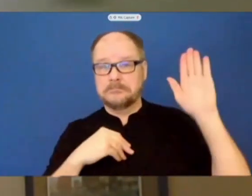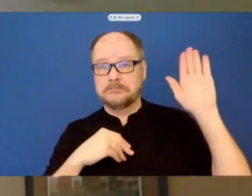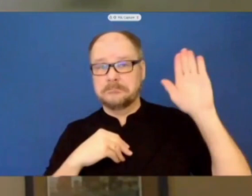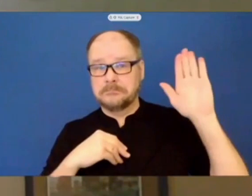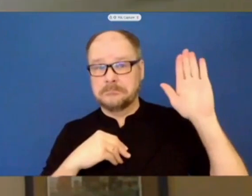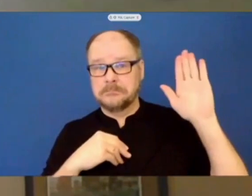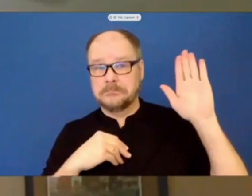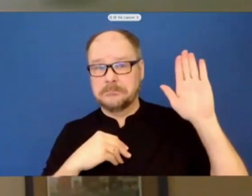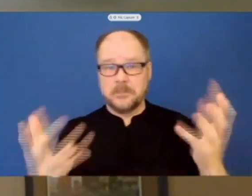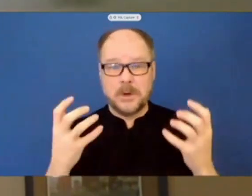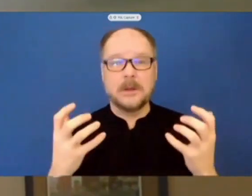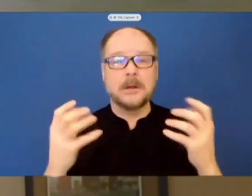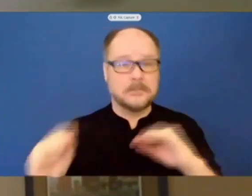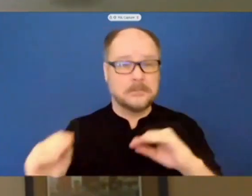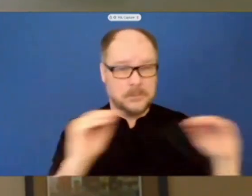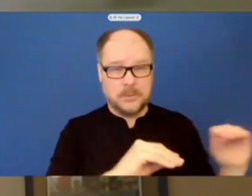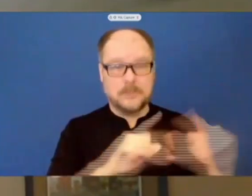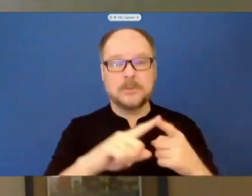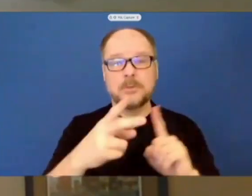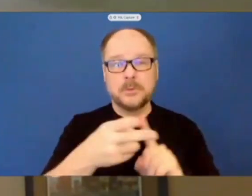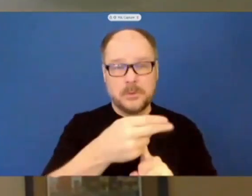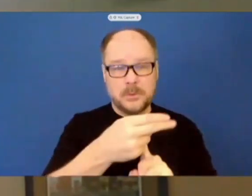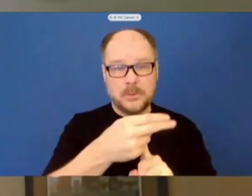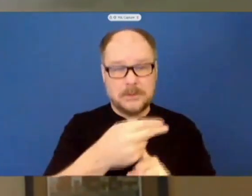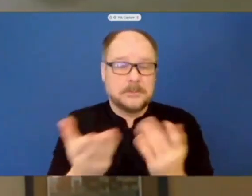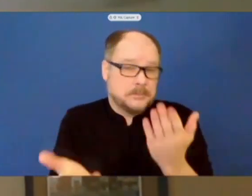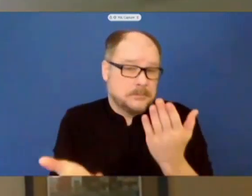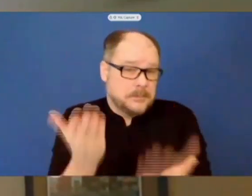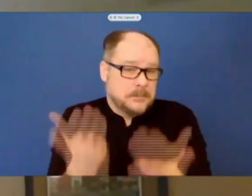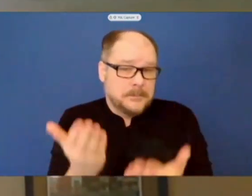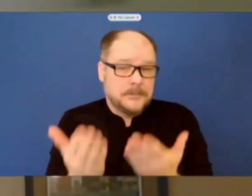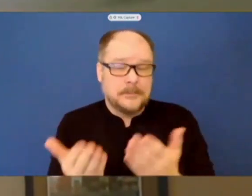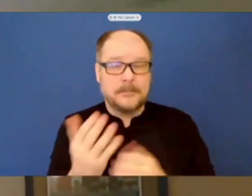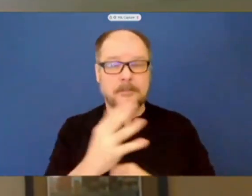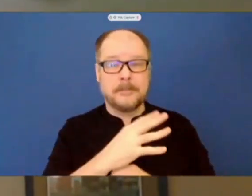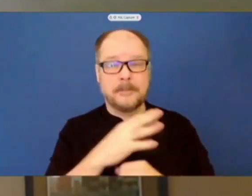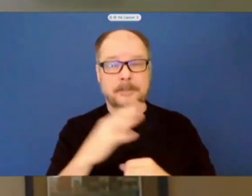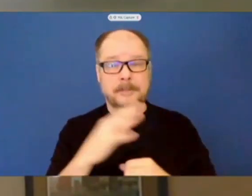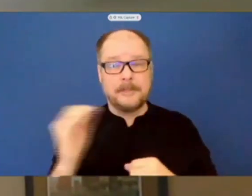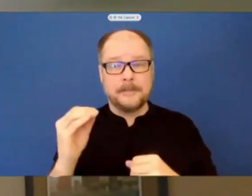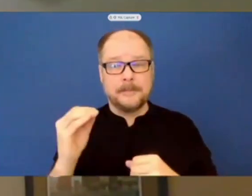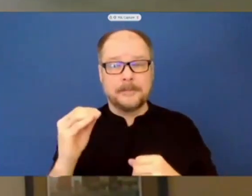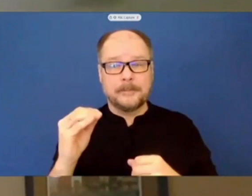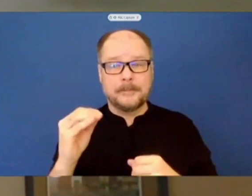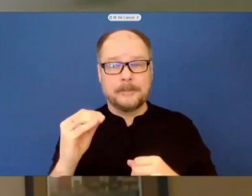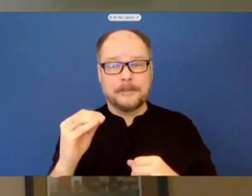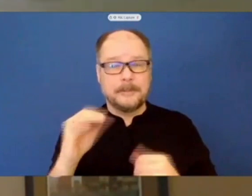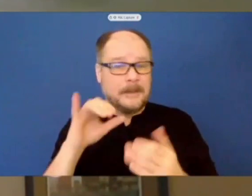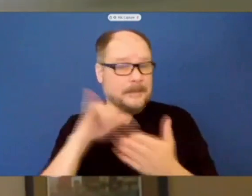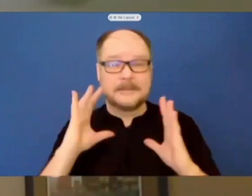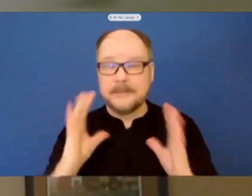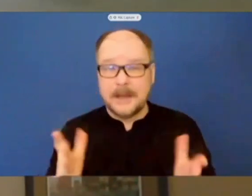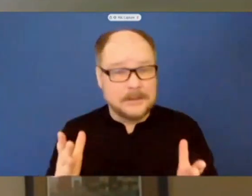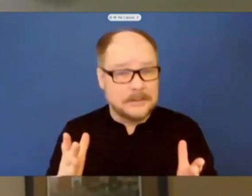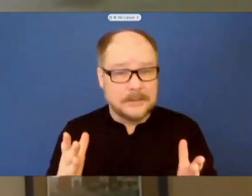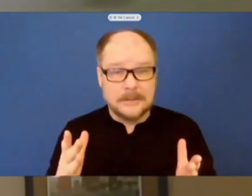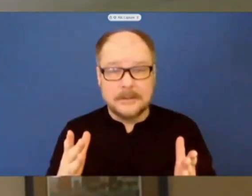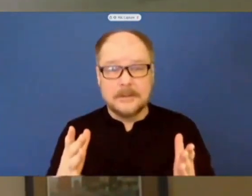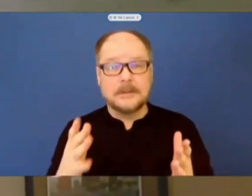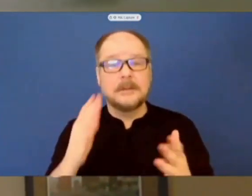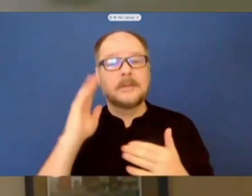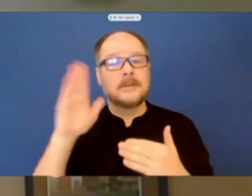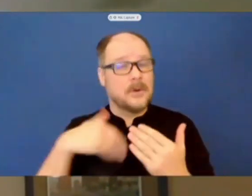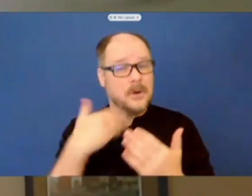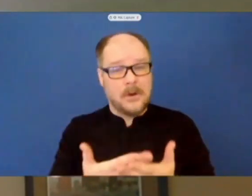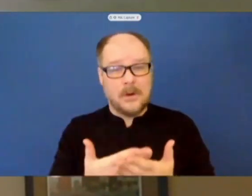and are now wanting to access this offer. And, you know, that's fine. They're all being entered into